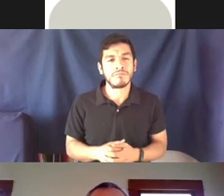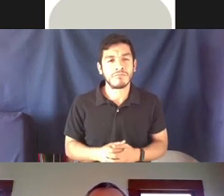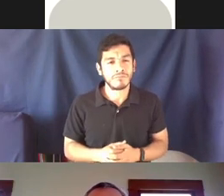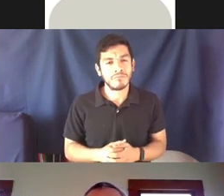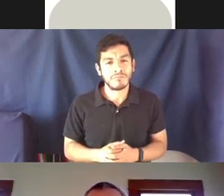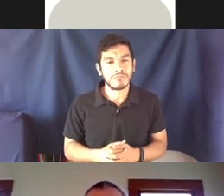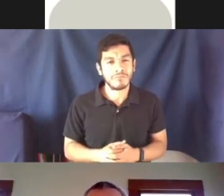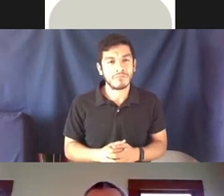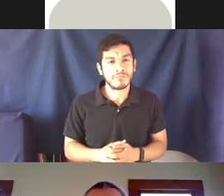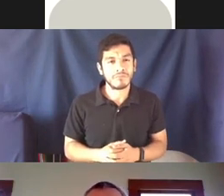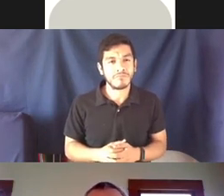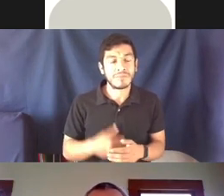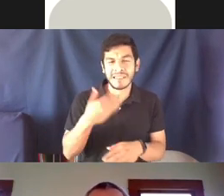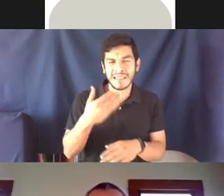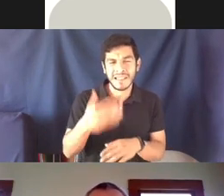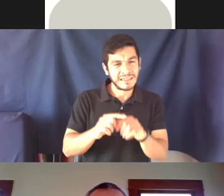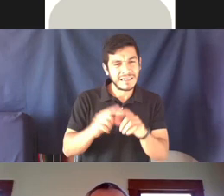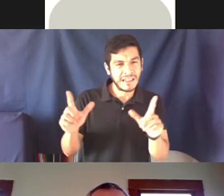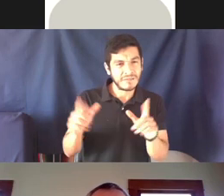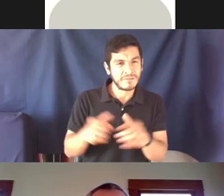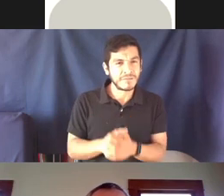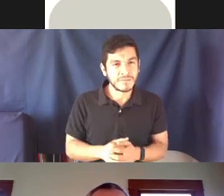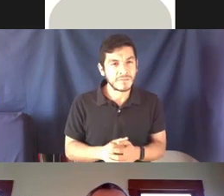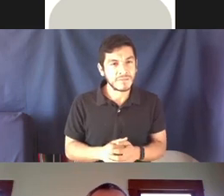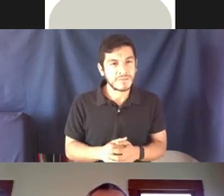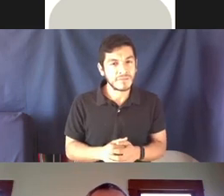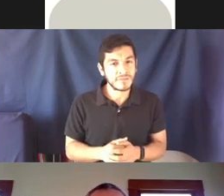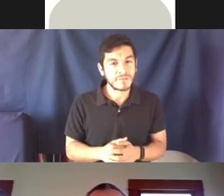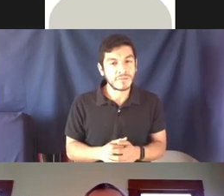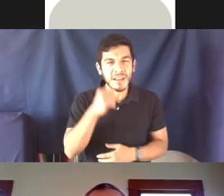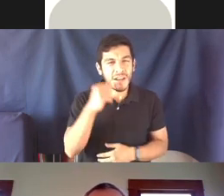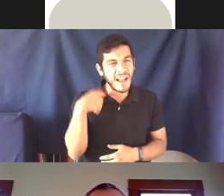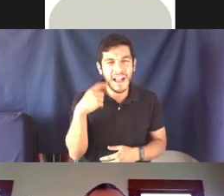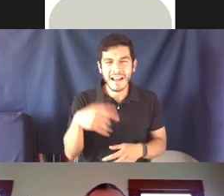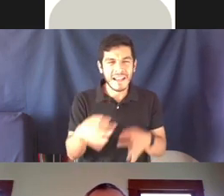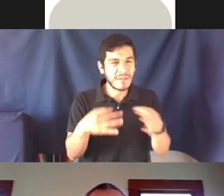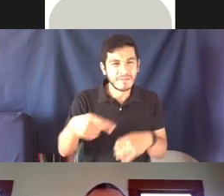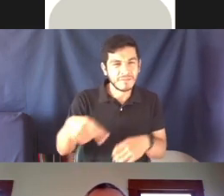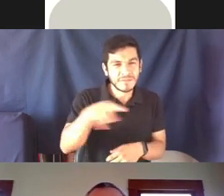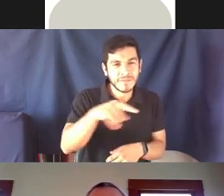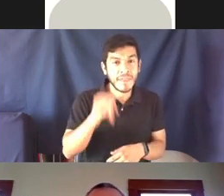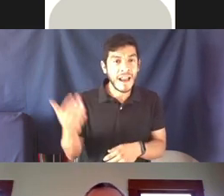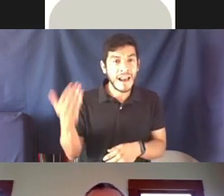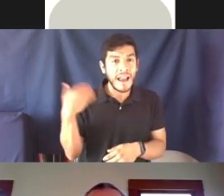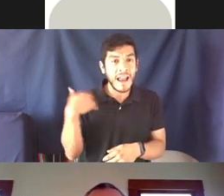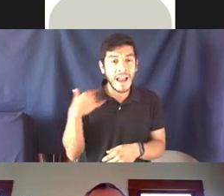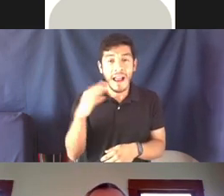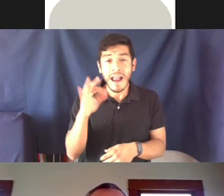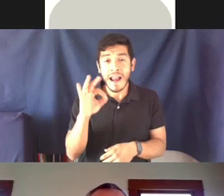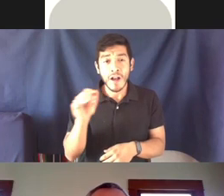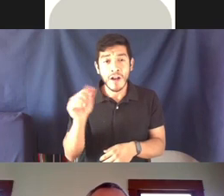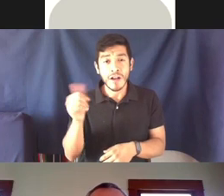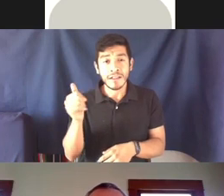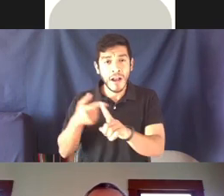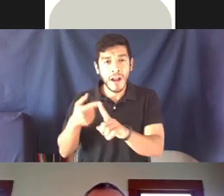So I don't think I need to explain to any of you that the last 9 or 10 months has been a real challenge, not just for the